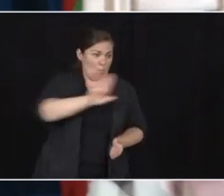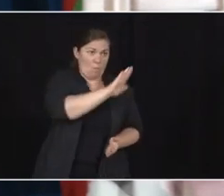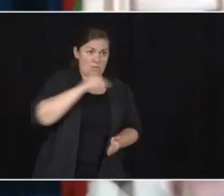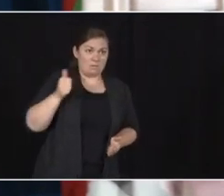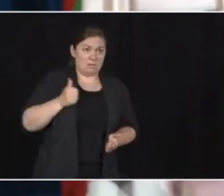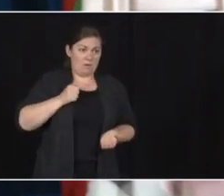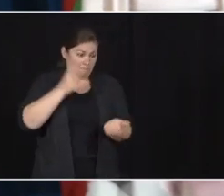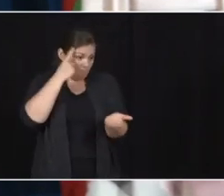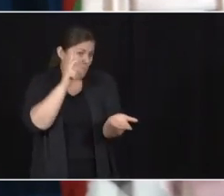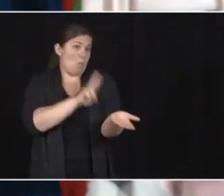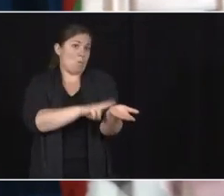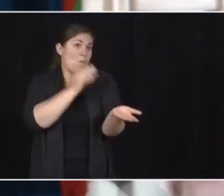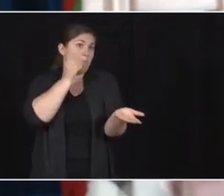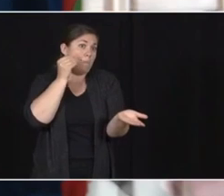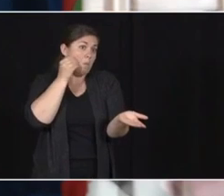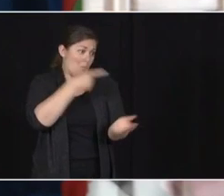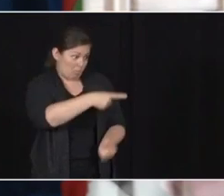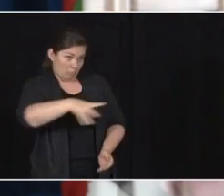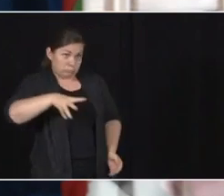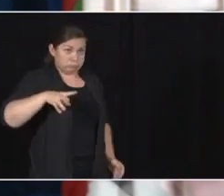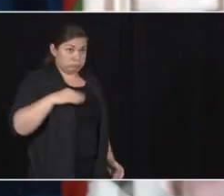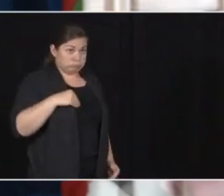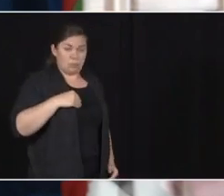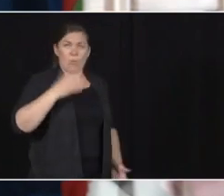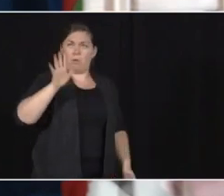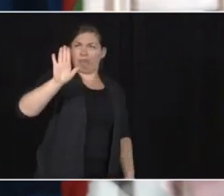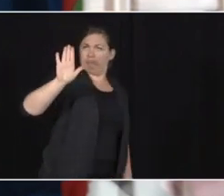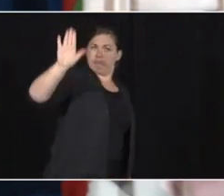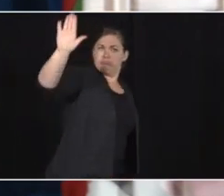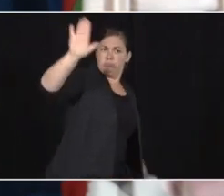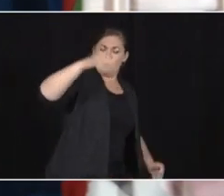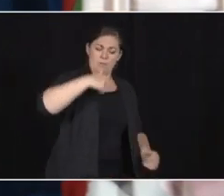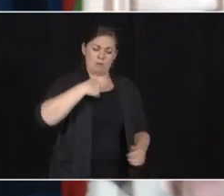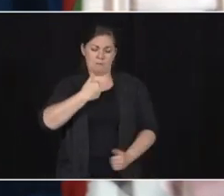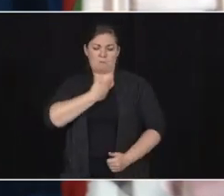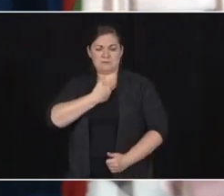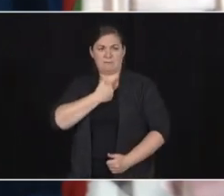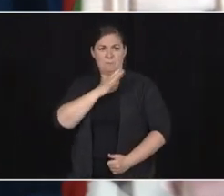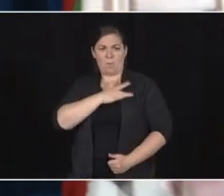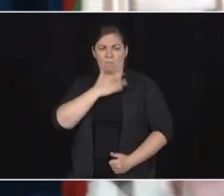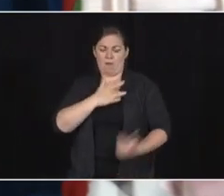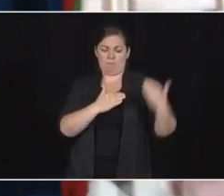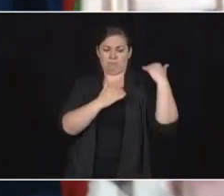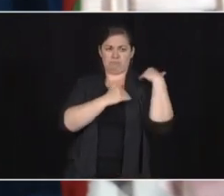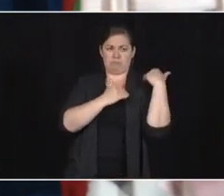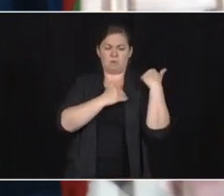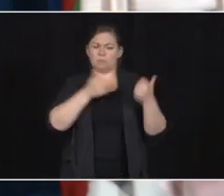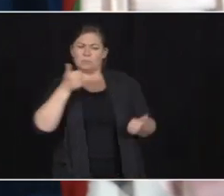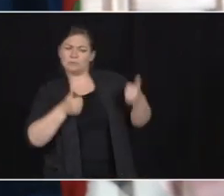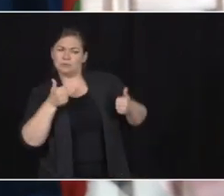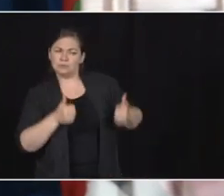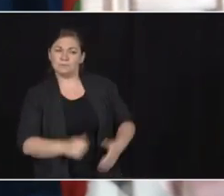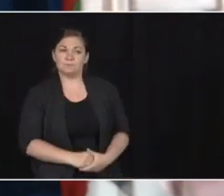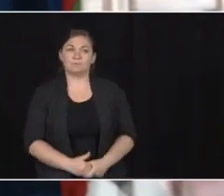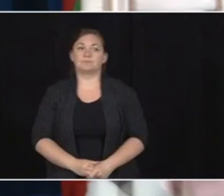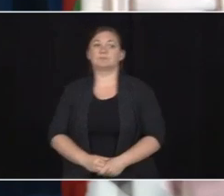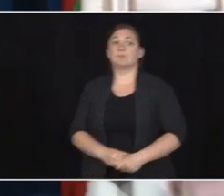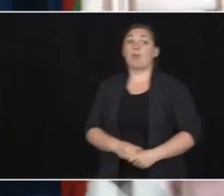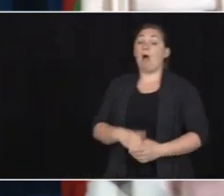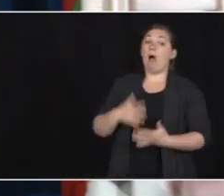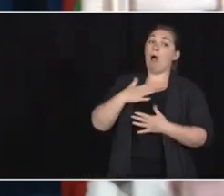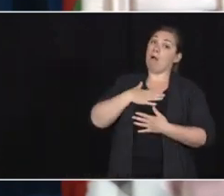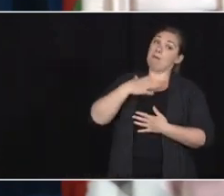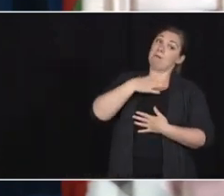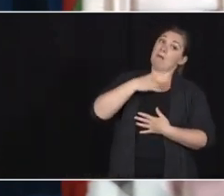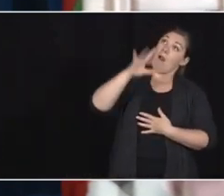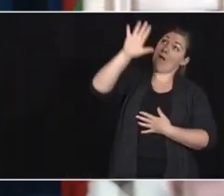that as your provincial jurisdiction, and would you have a problem with that? Well, I'd like to sit down with the federal government, and